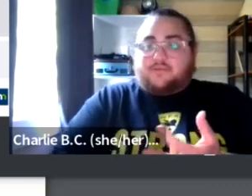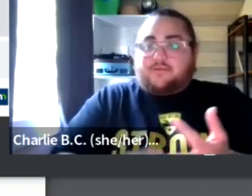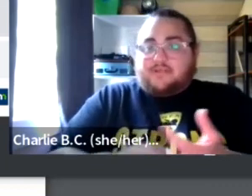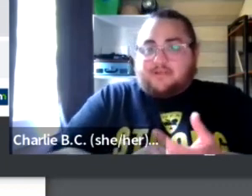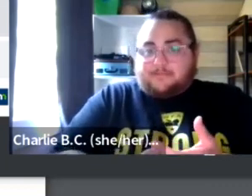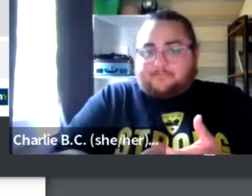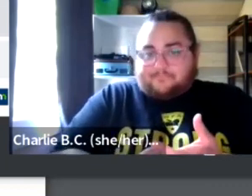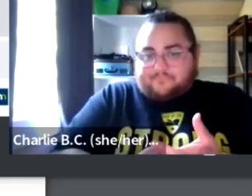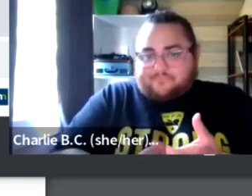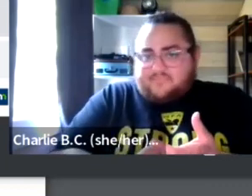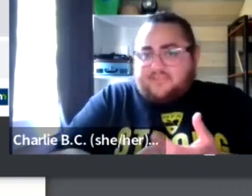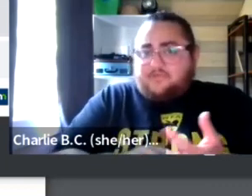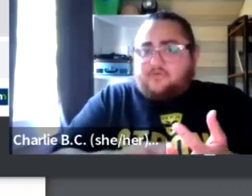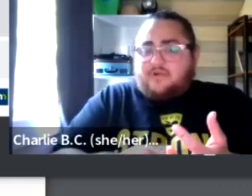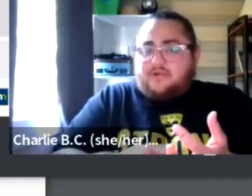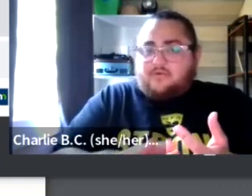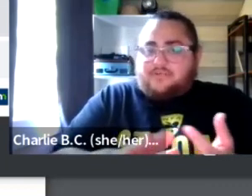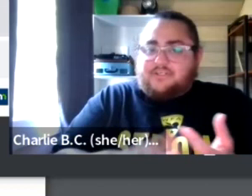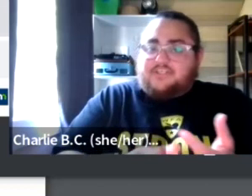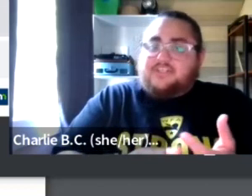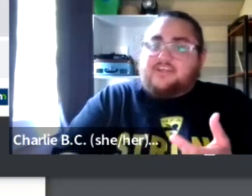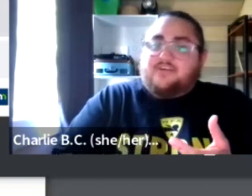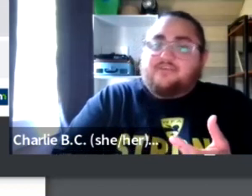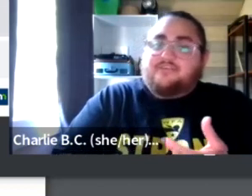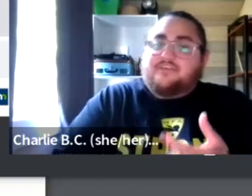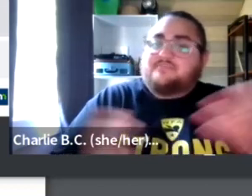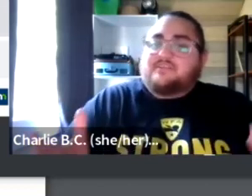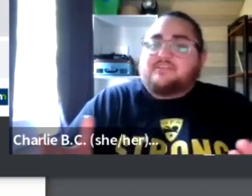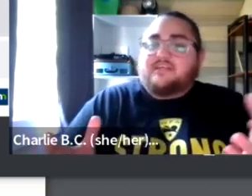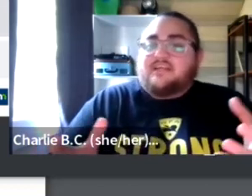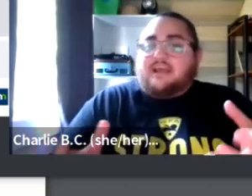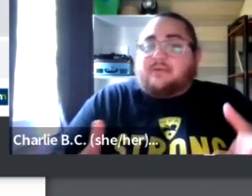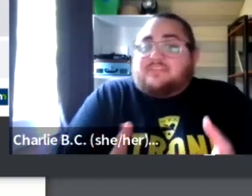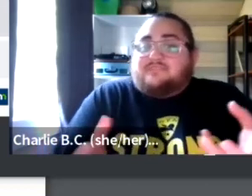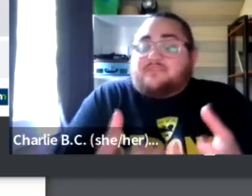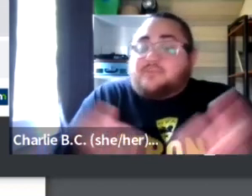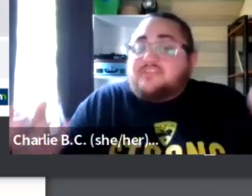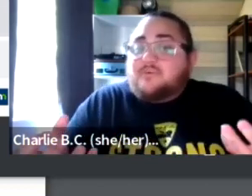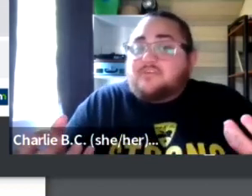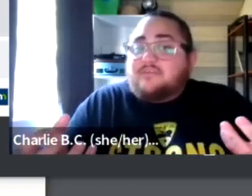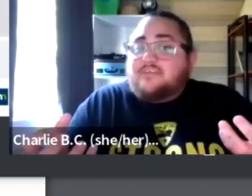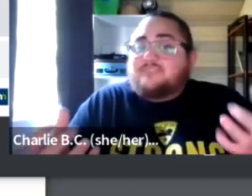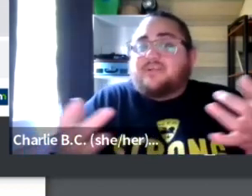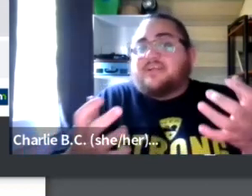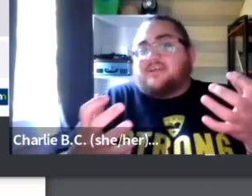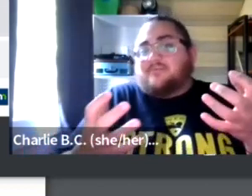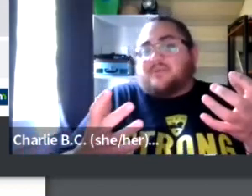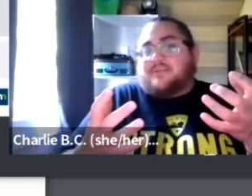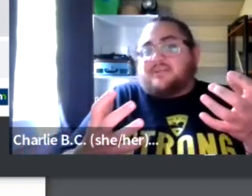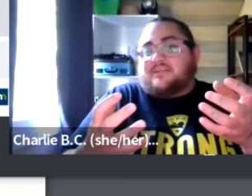the homemaker. I know Courtney touched on the caregiver living expenses. That one feels the most obvious,